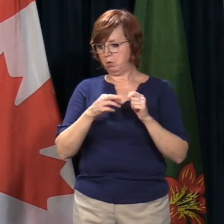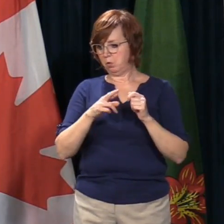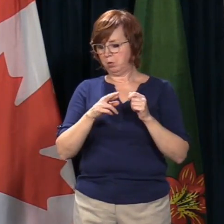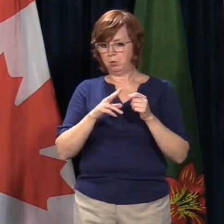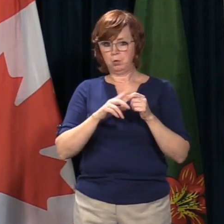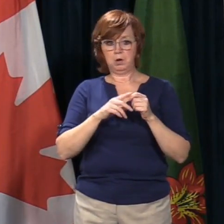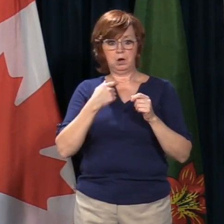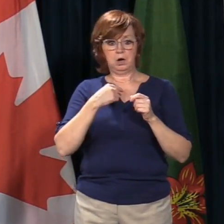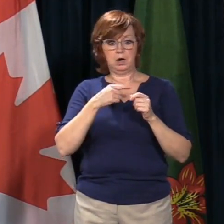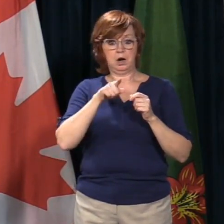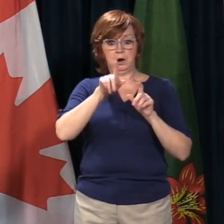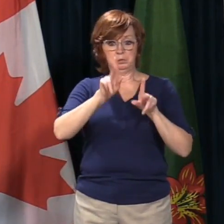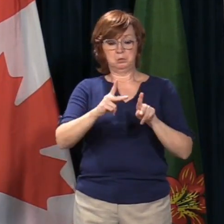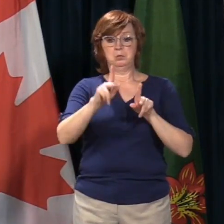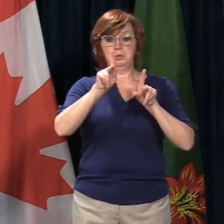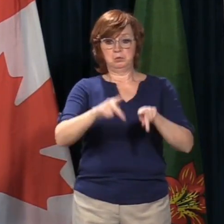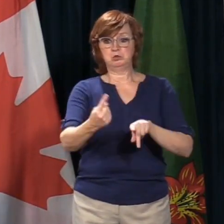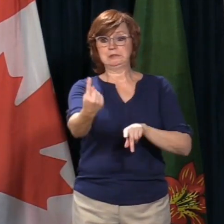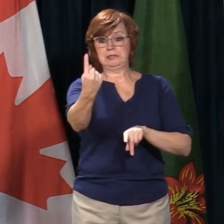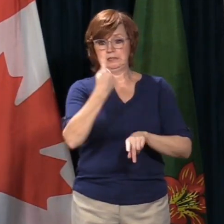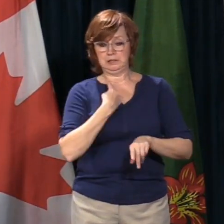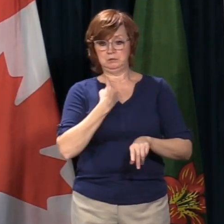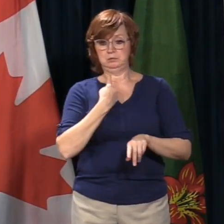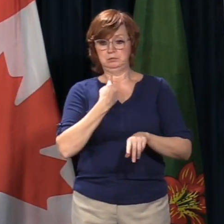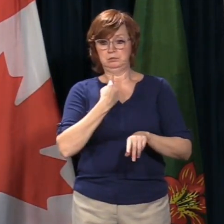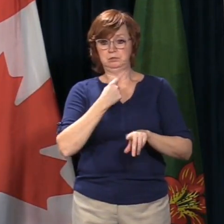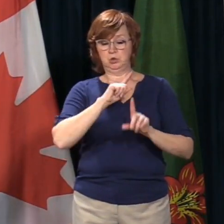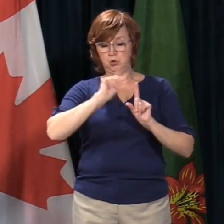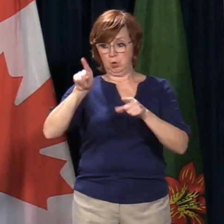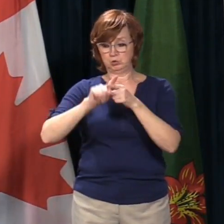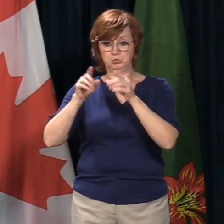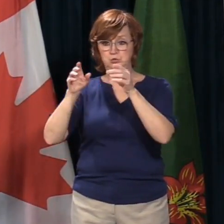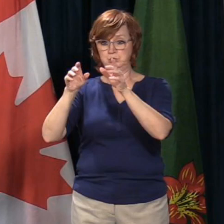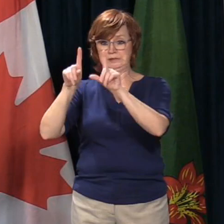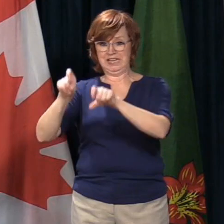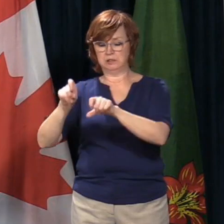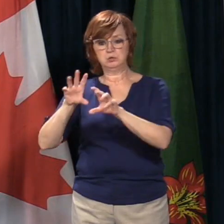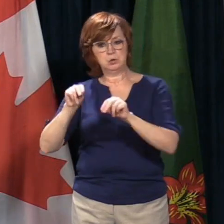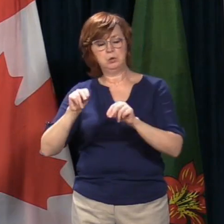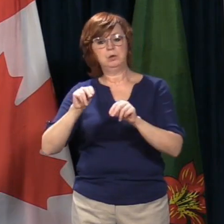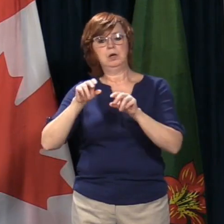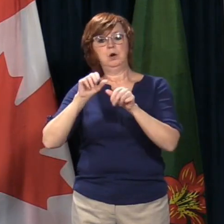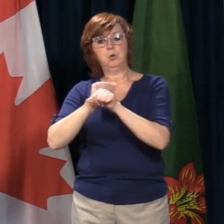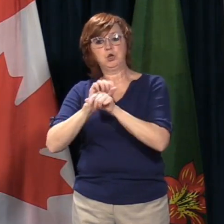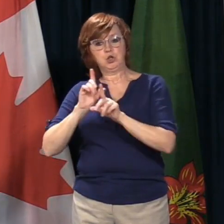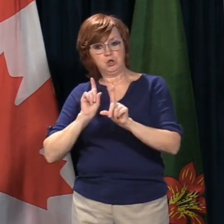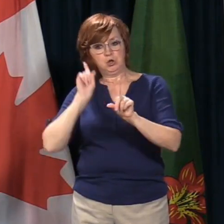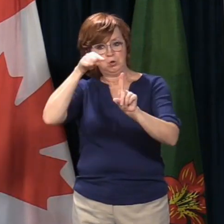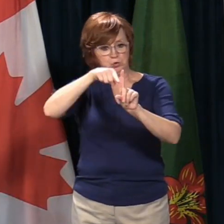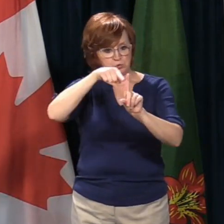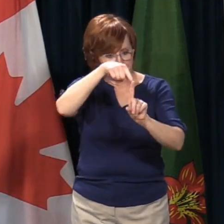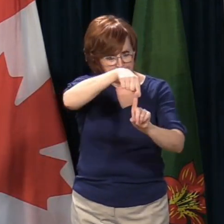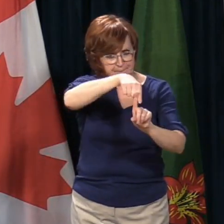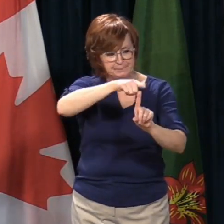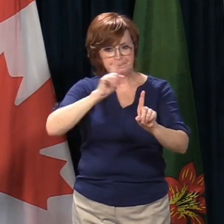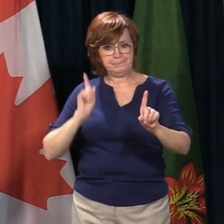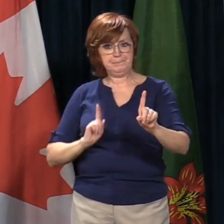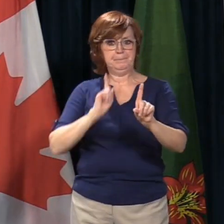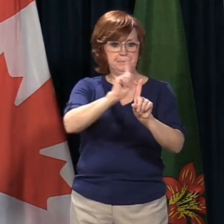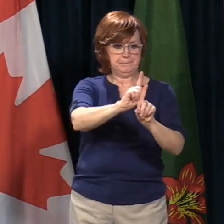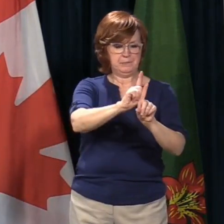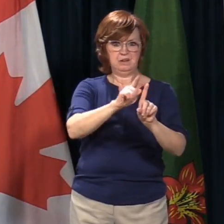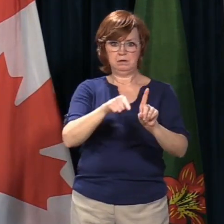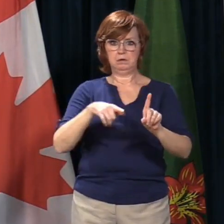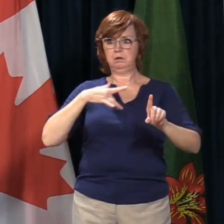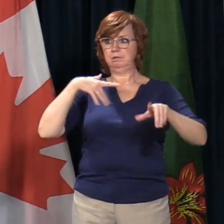are already in place, but perhaps not everywhere in the province. So using outreach workers or home care workers to be